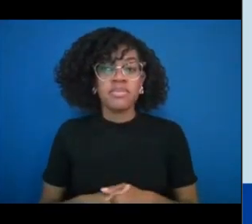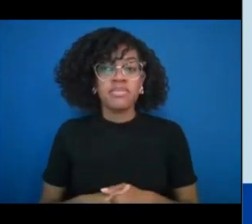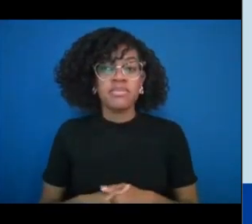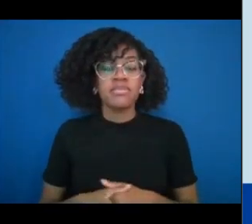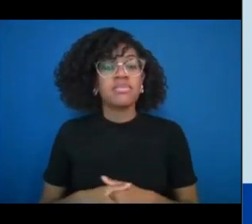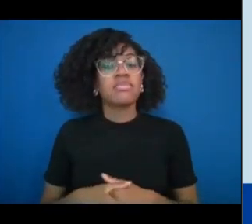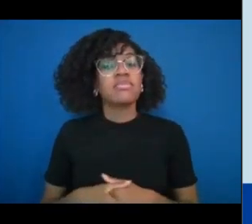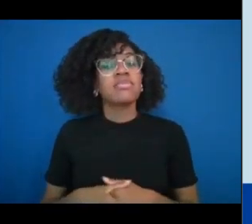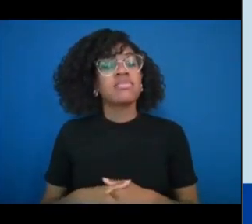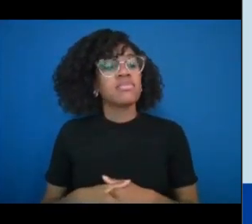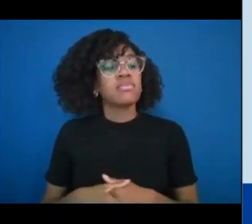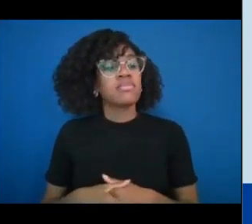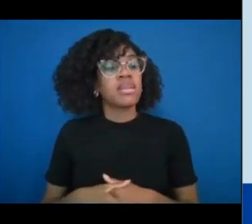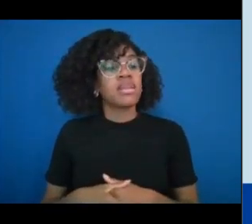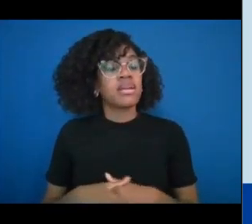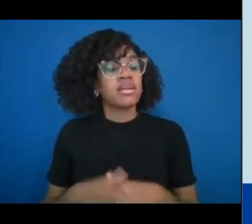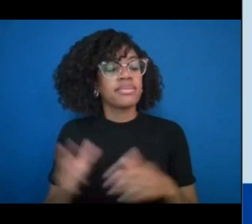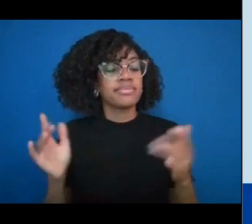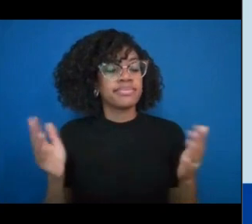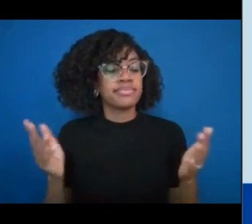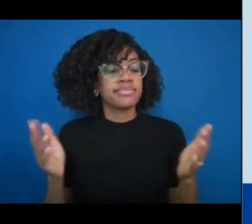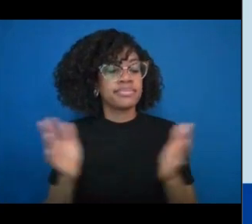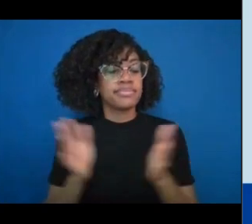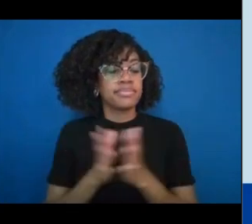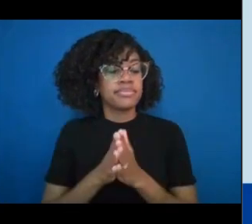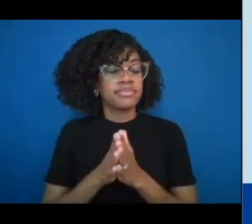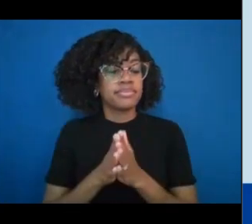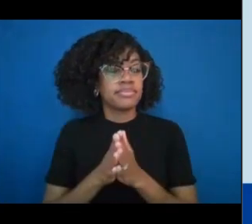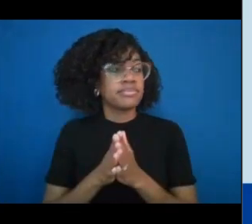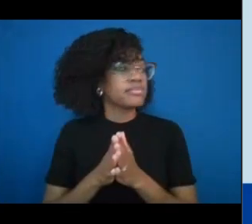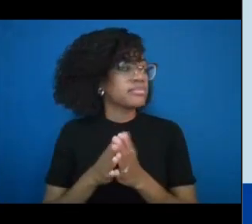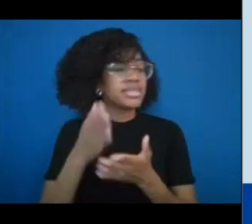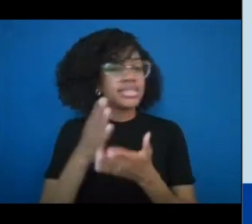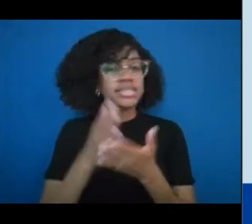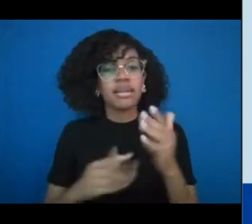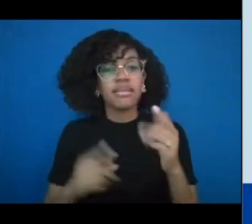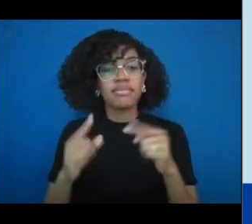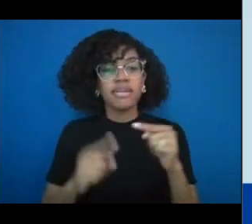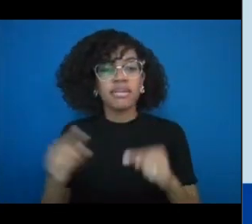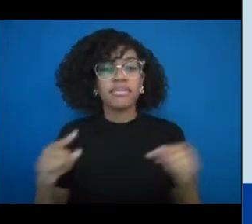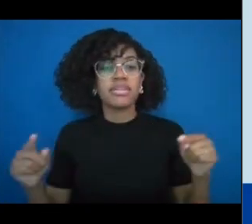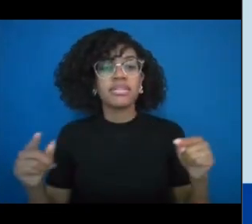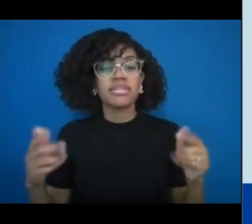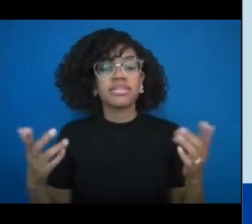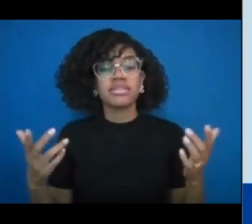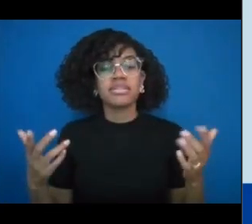Some, you know, there's going to be some variability and